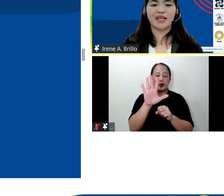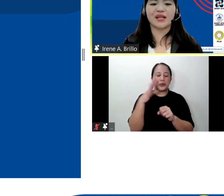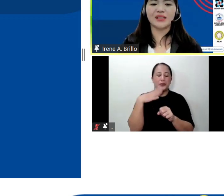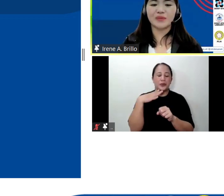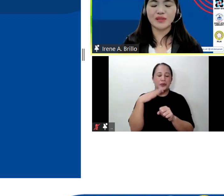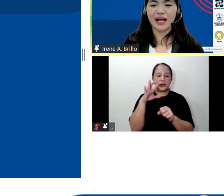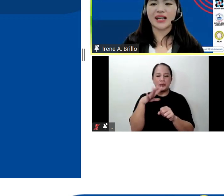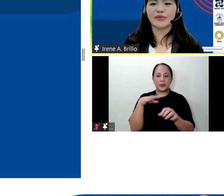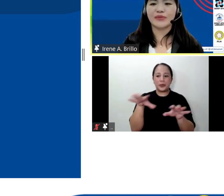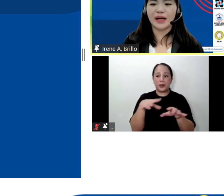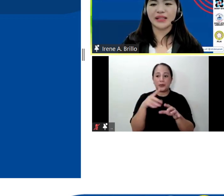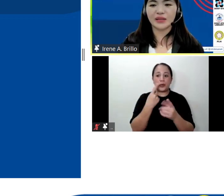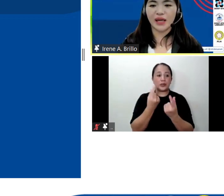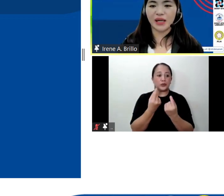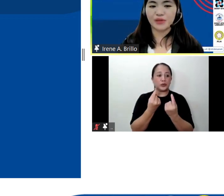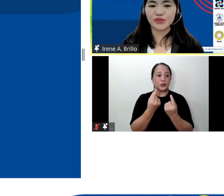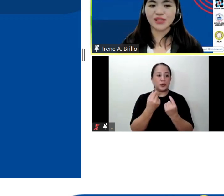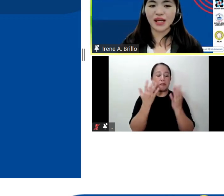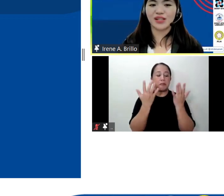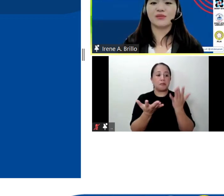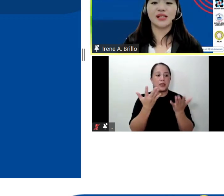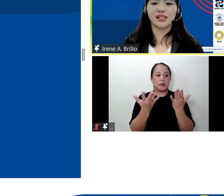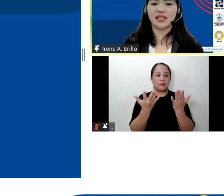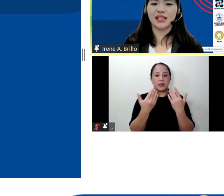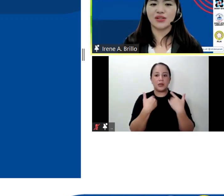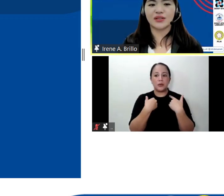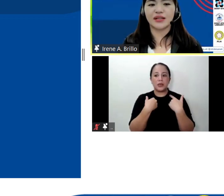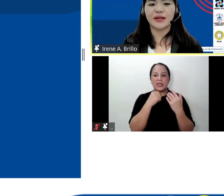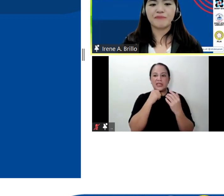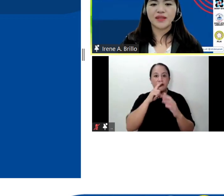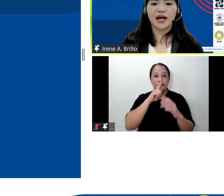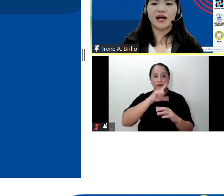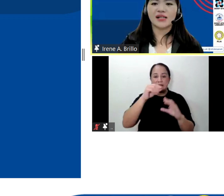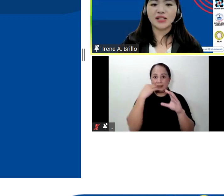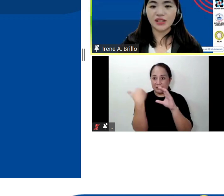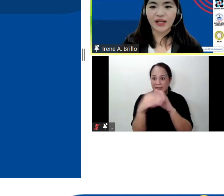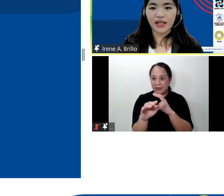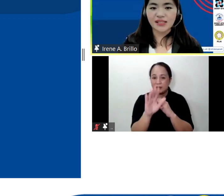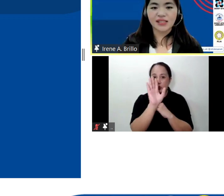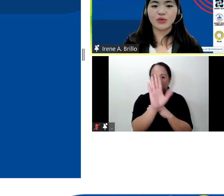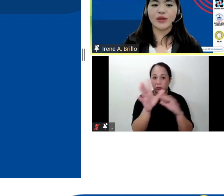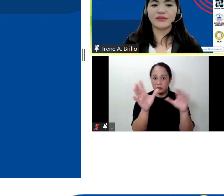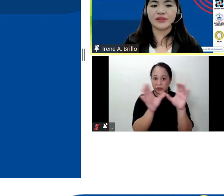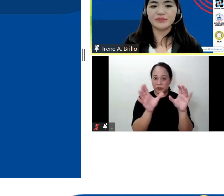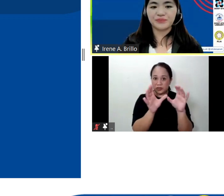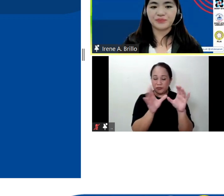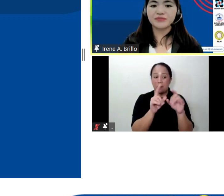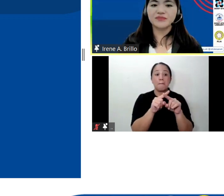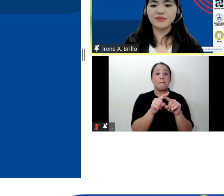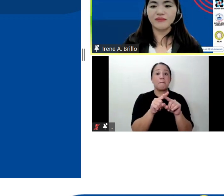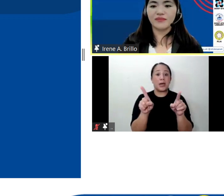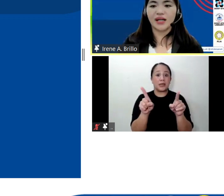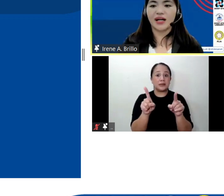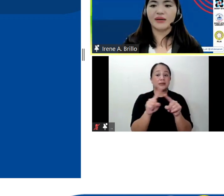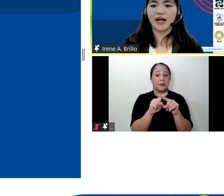ang gagawin po natin, we might not be able to send you immediately your certificates. However,